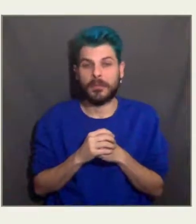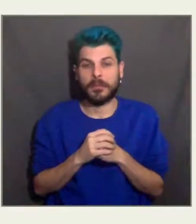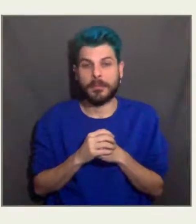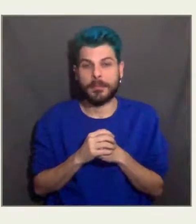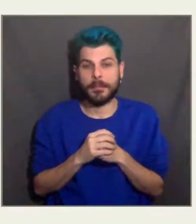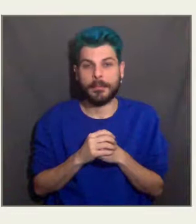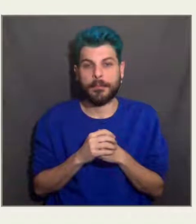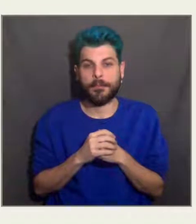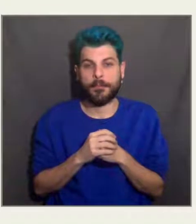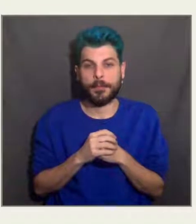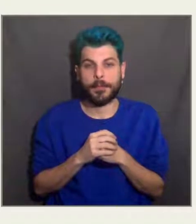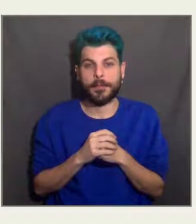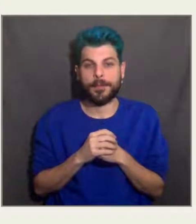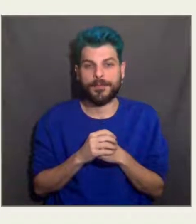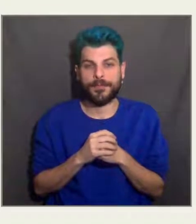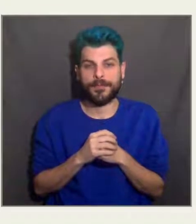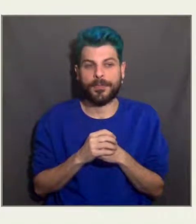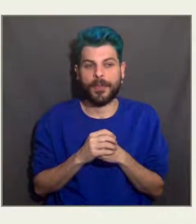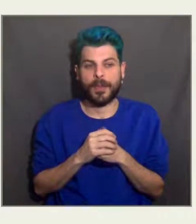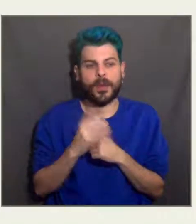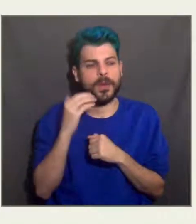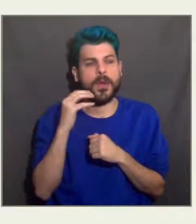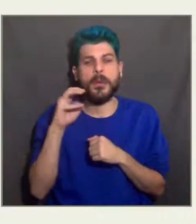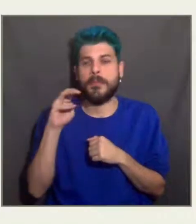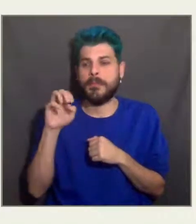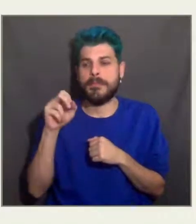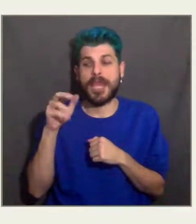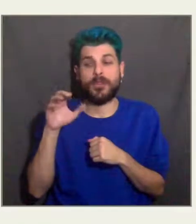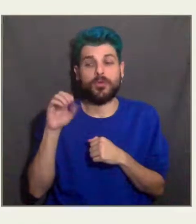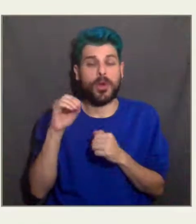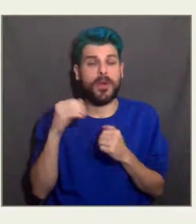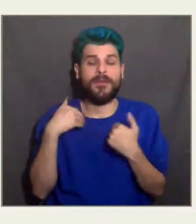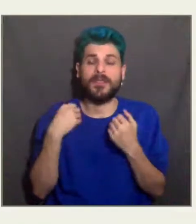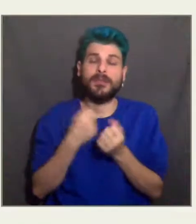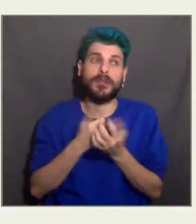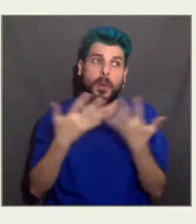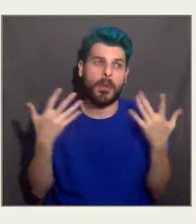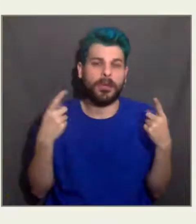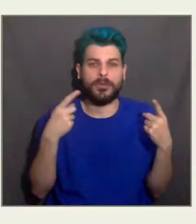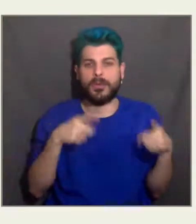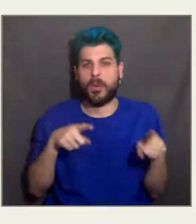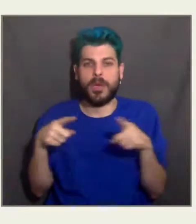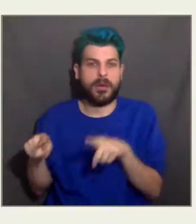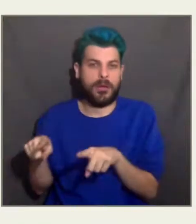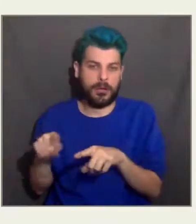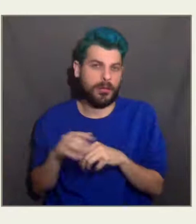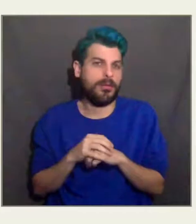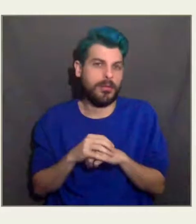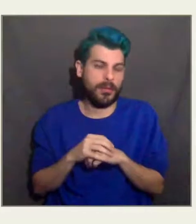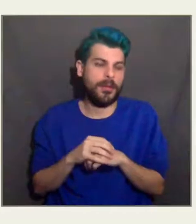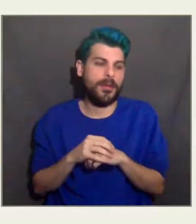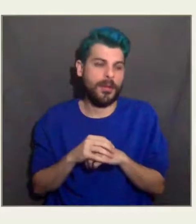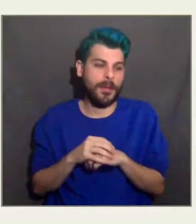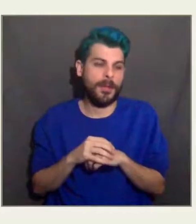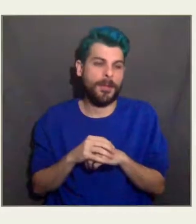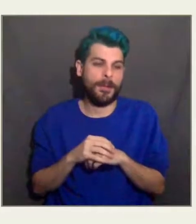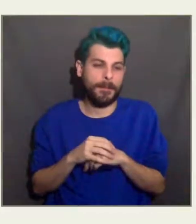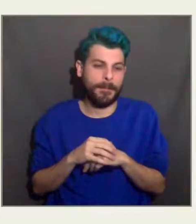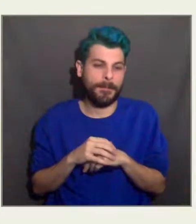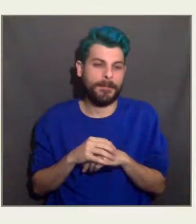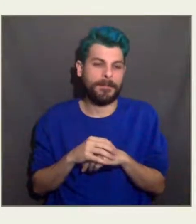There's so much going on in the background at Metro. While we're very, very focused on the